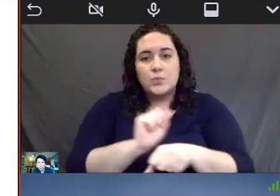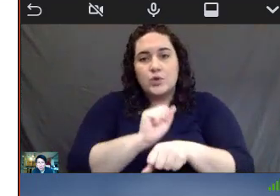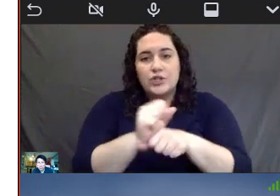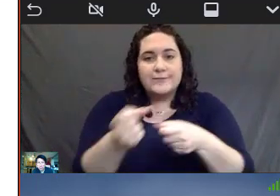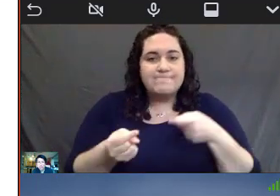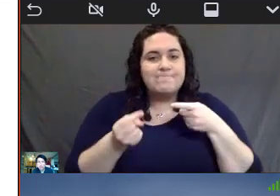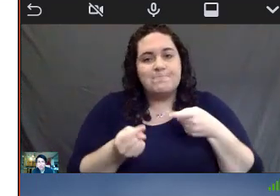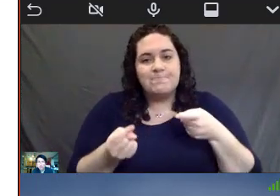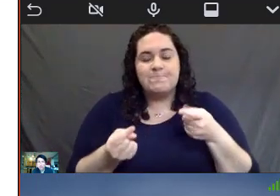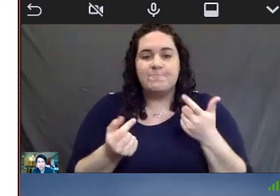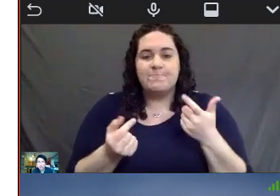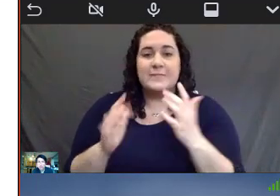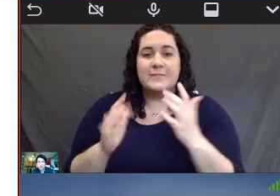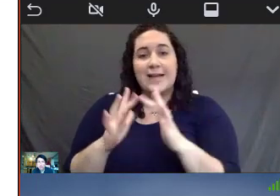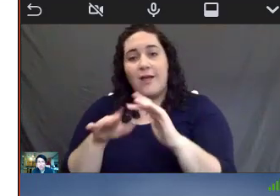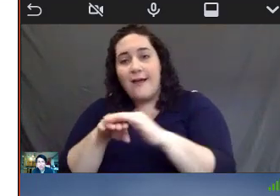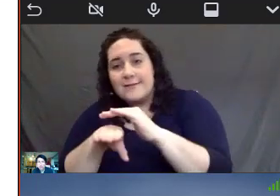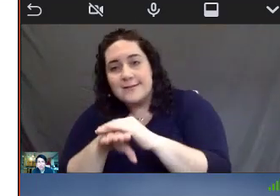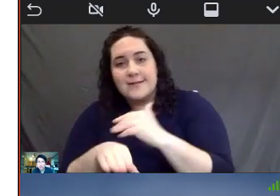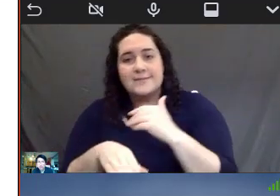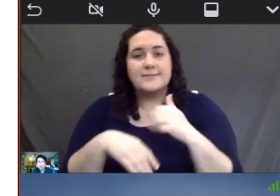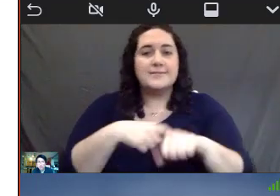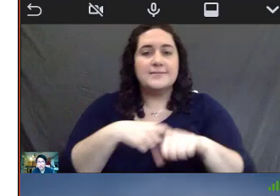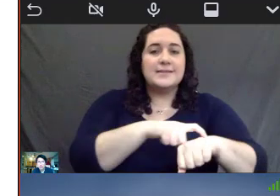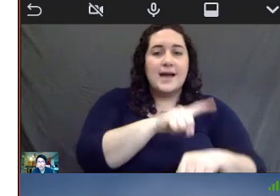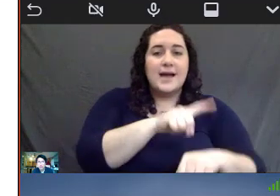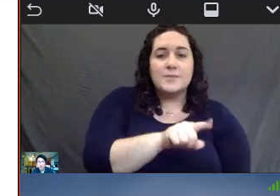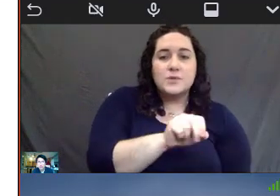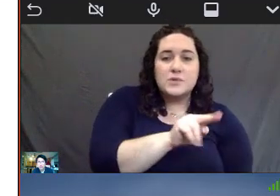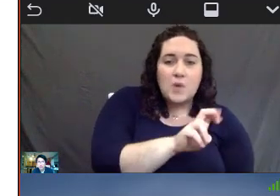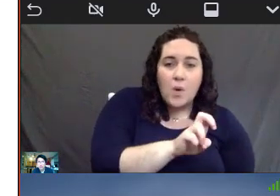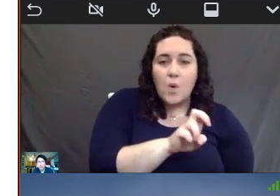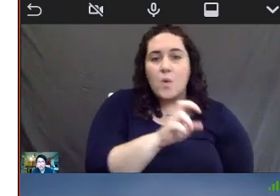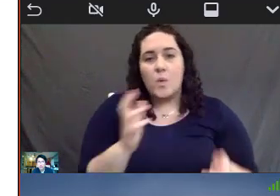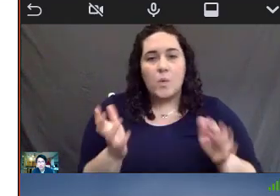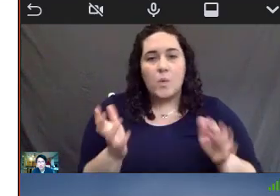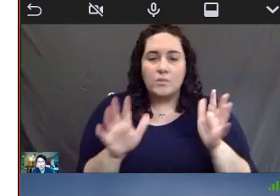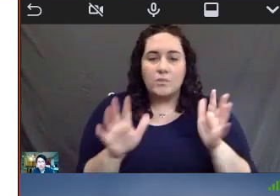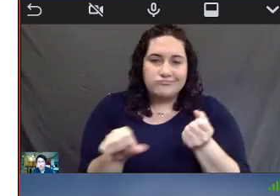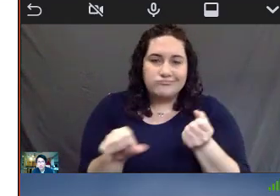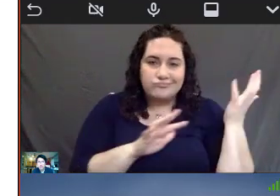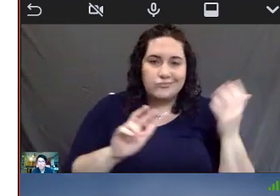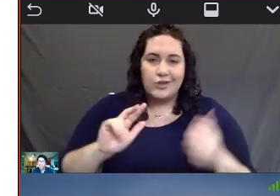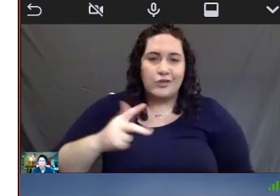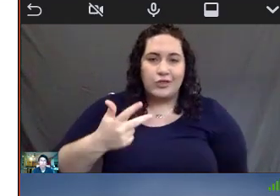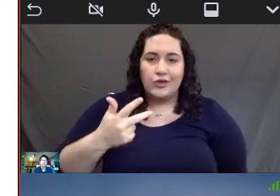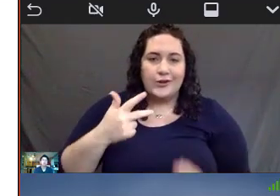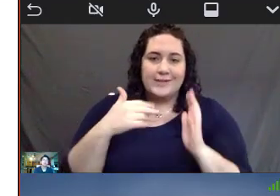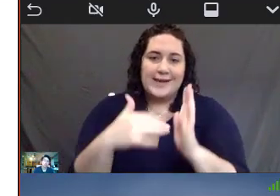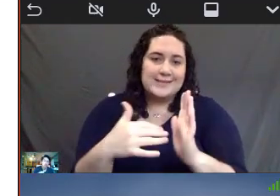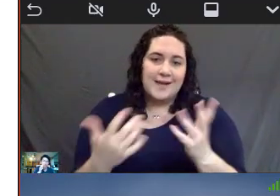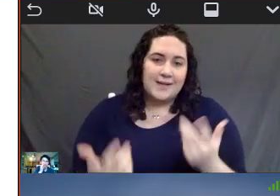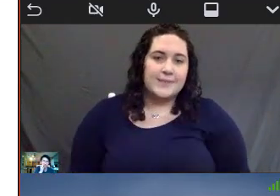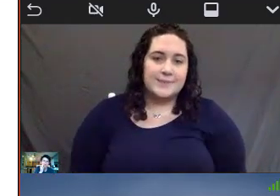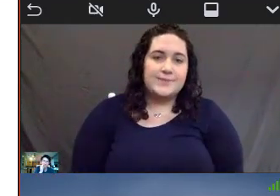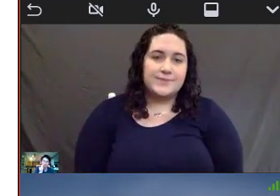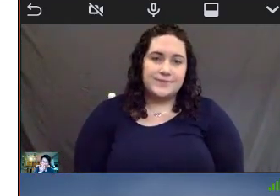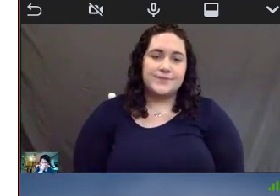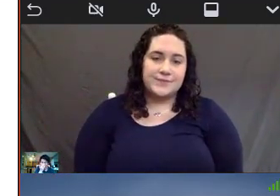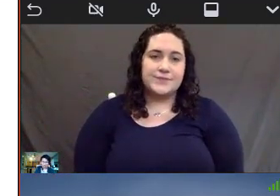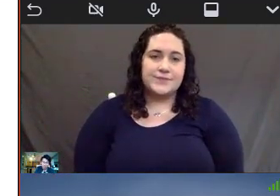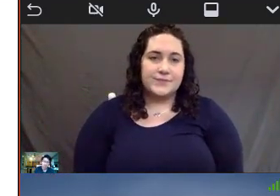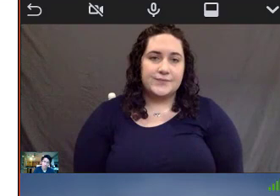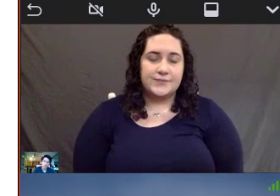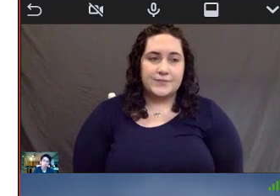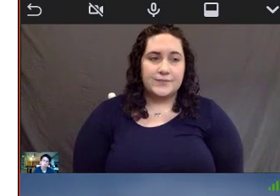different accessibility to the internet. So we've eliminated the third case study. Because of that, we've moved the